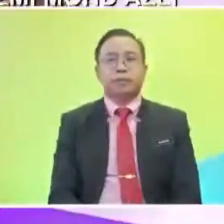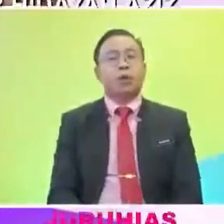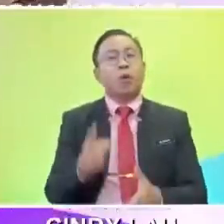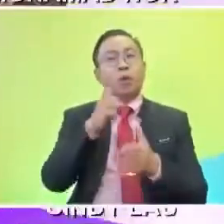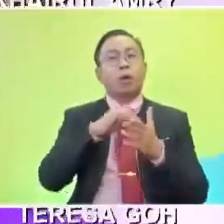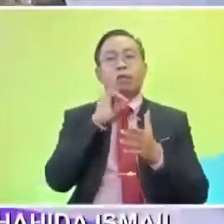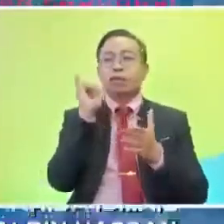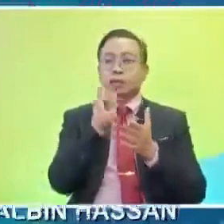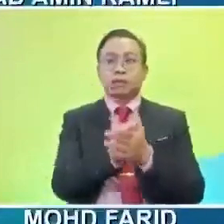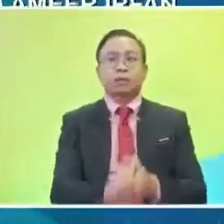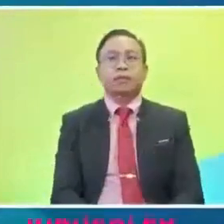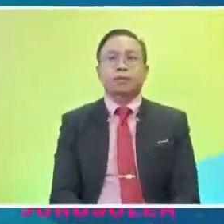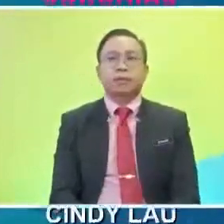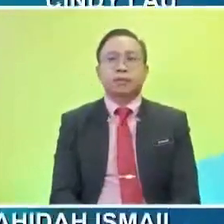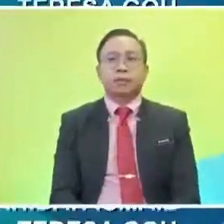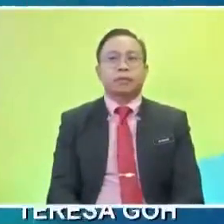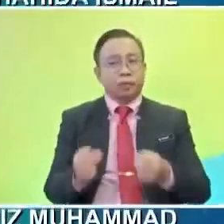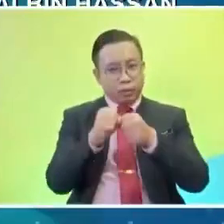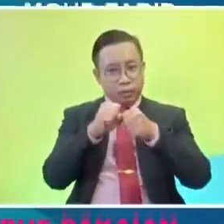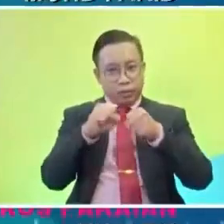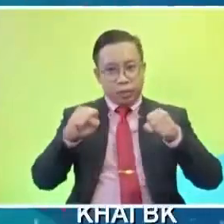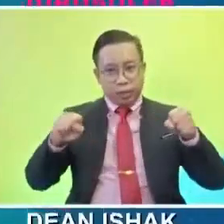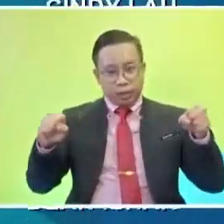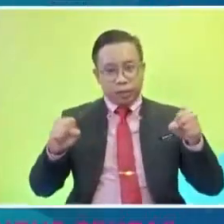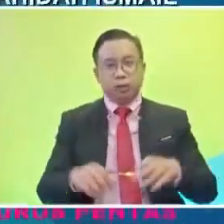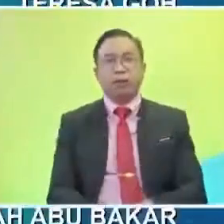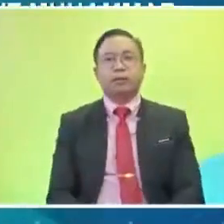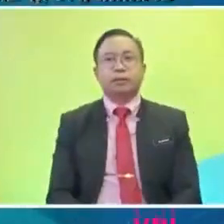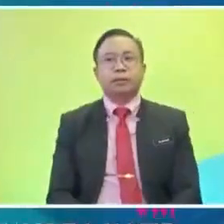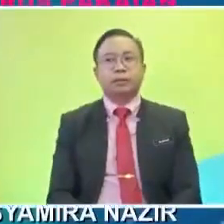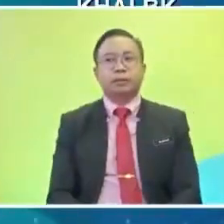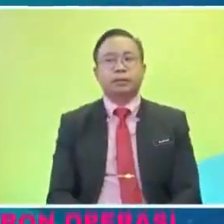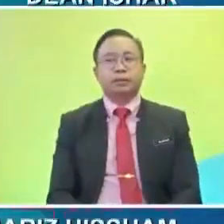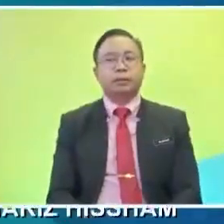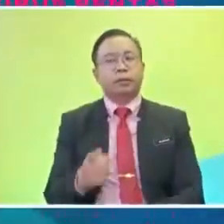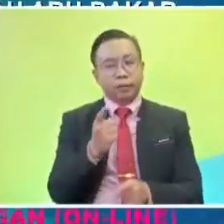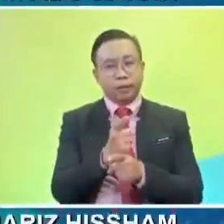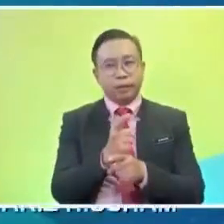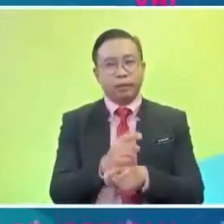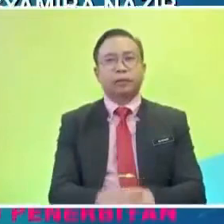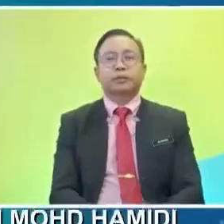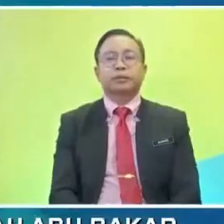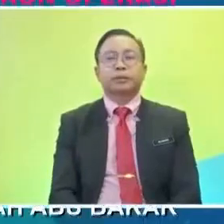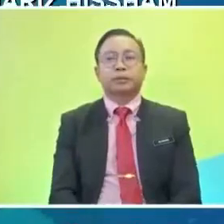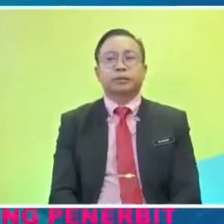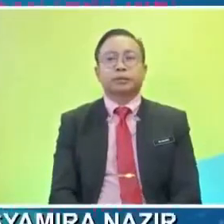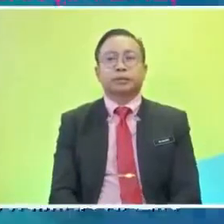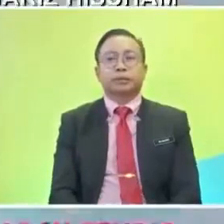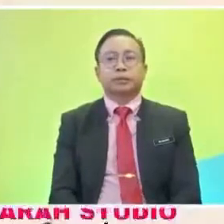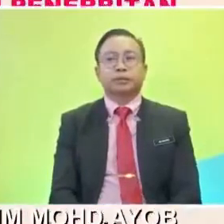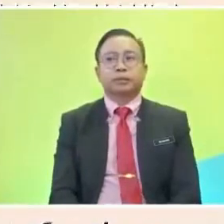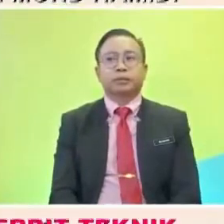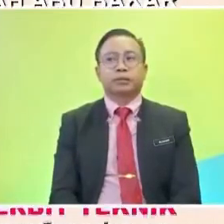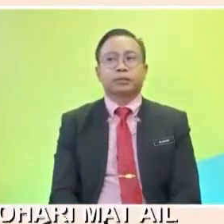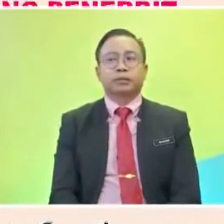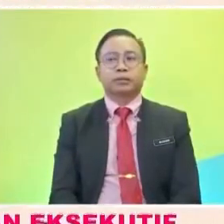What is this, Ashil? Spaghetti. Okay, let's see. Oh, yes! Correct. Very well spaghetti. Done. Spaghetti. Yes. Okay. So